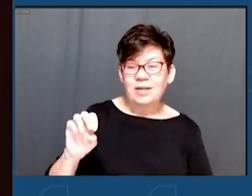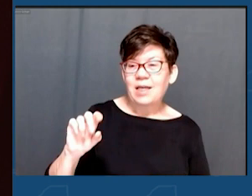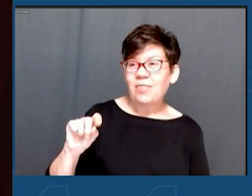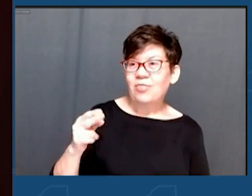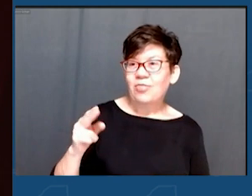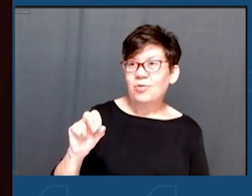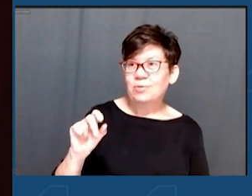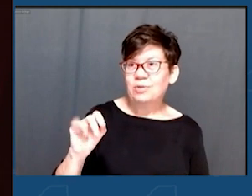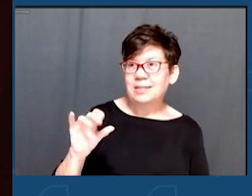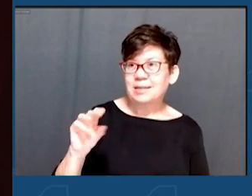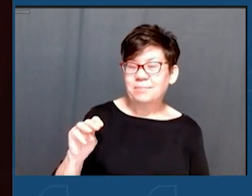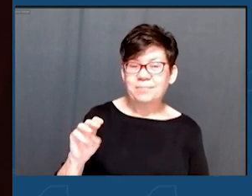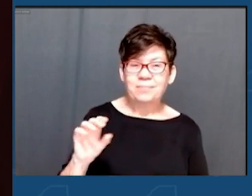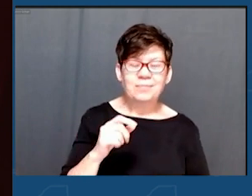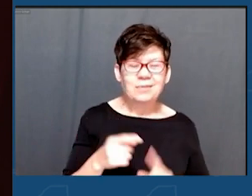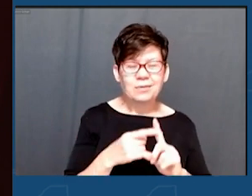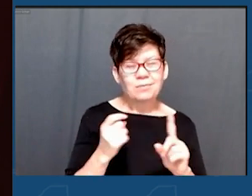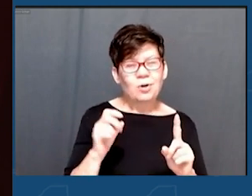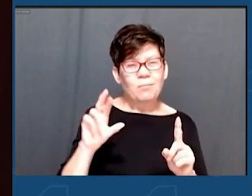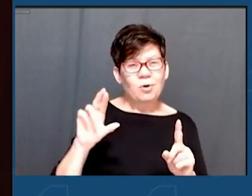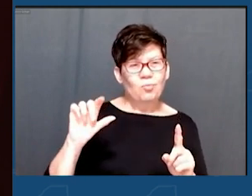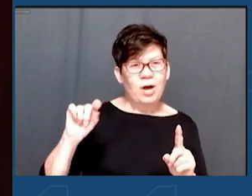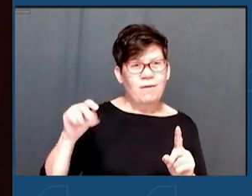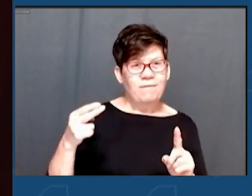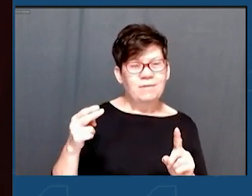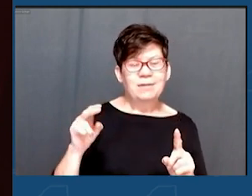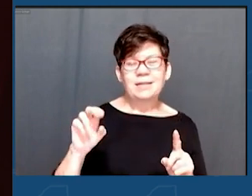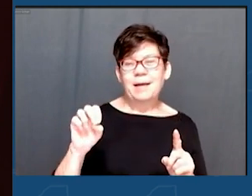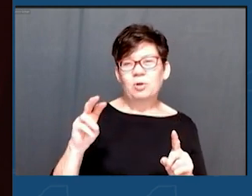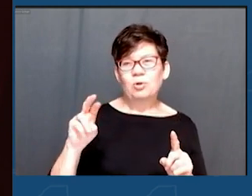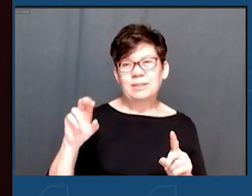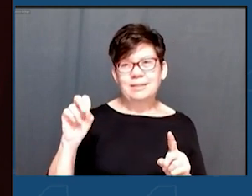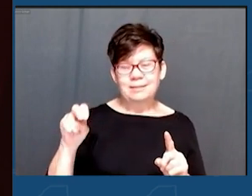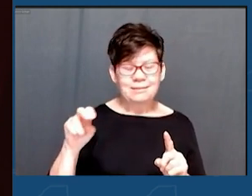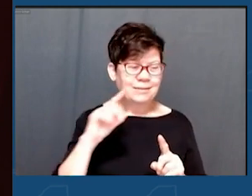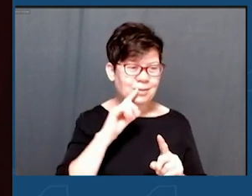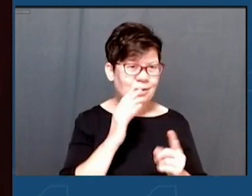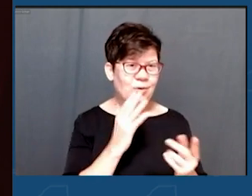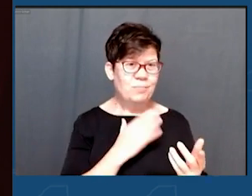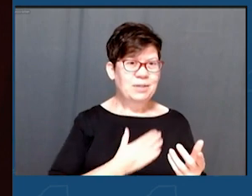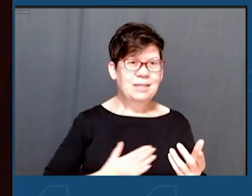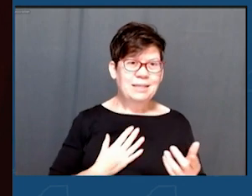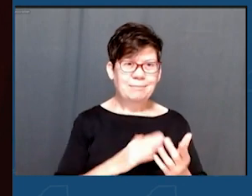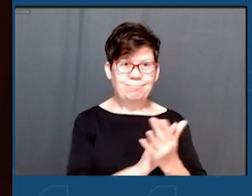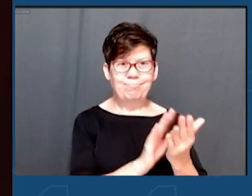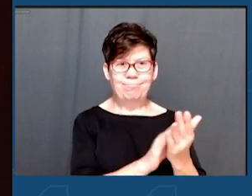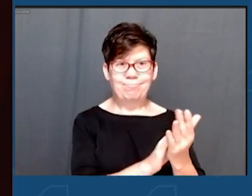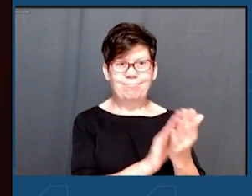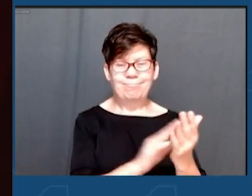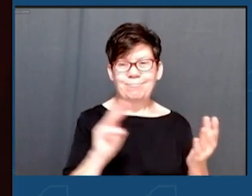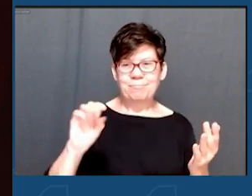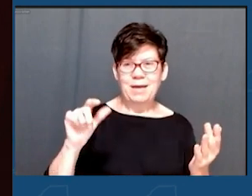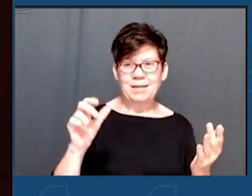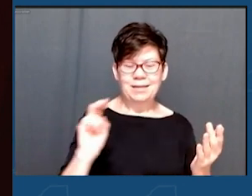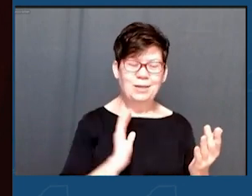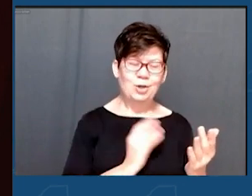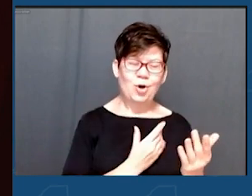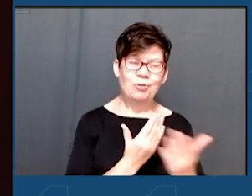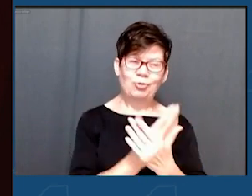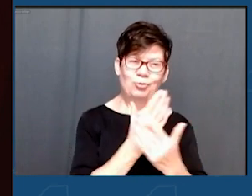your chalkboard. I just noticed that a few minutes ago. So let's give a round of applause to our new friend, Megan.